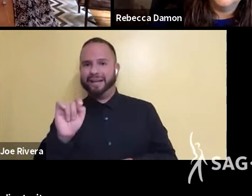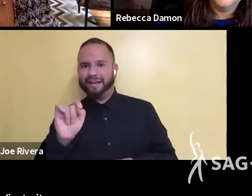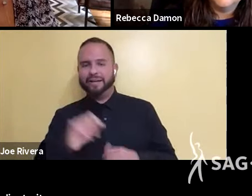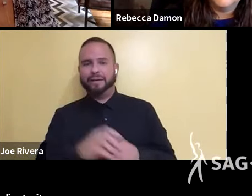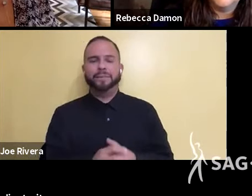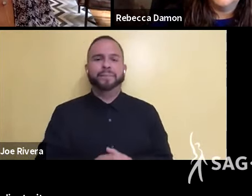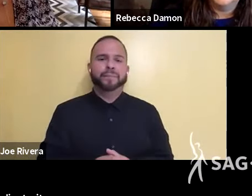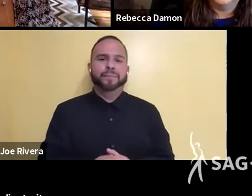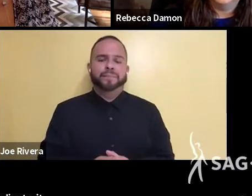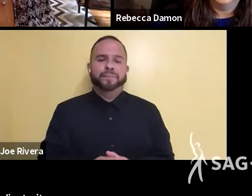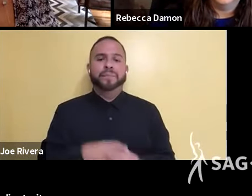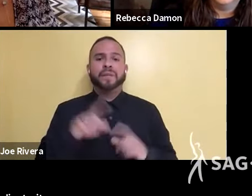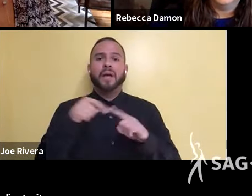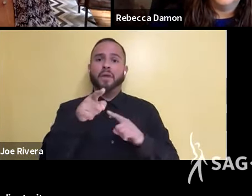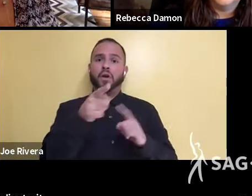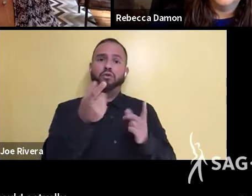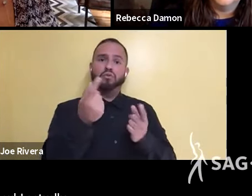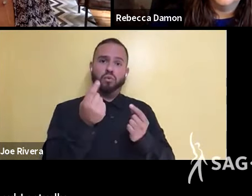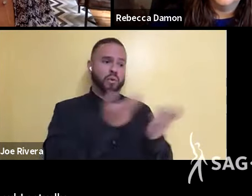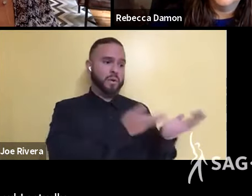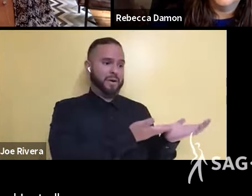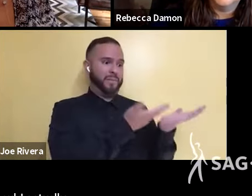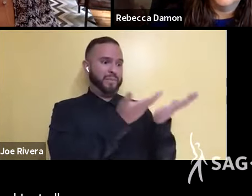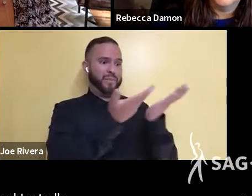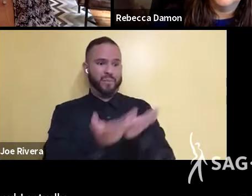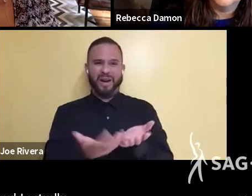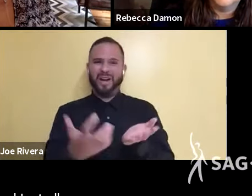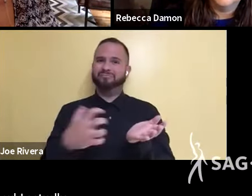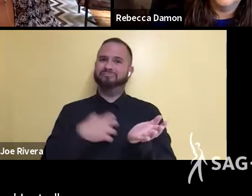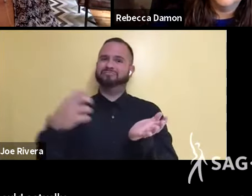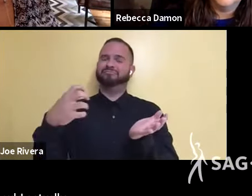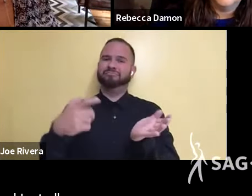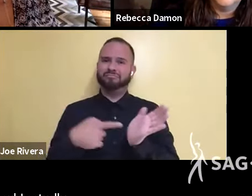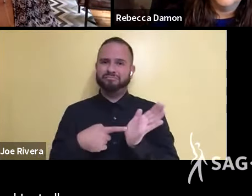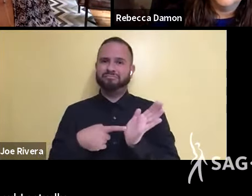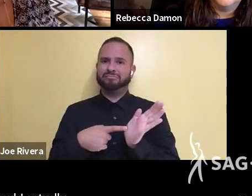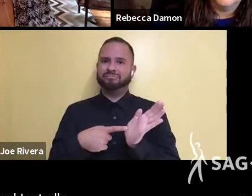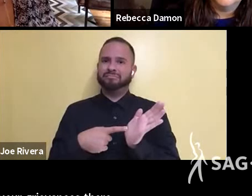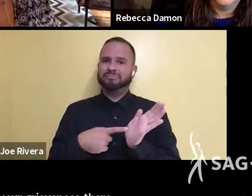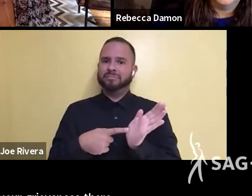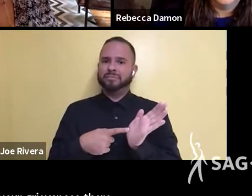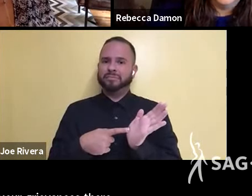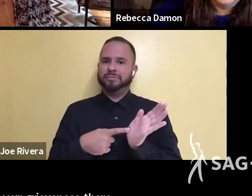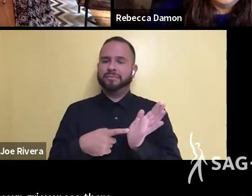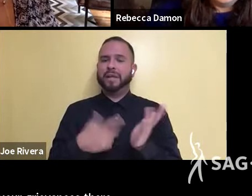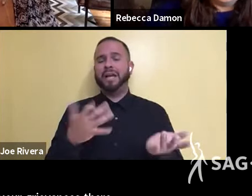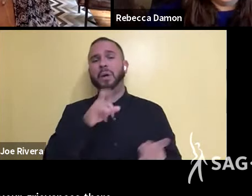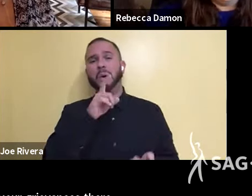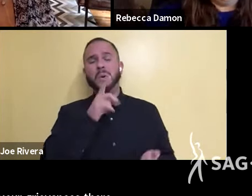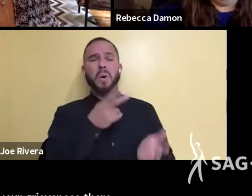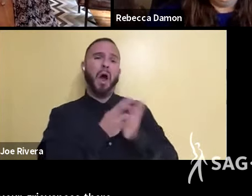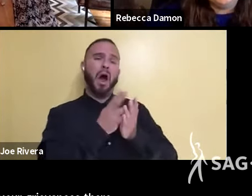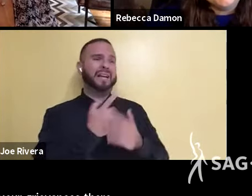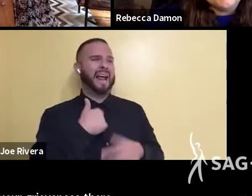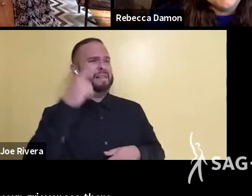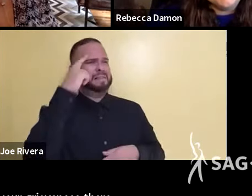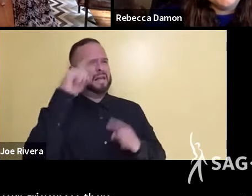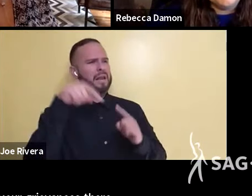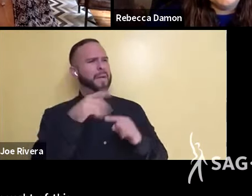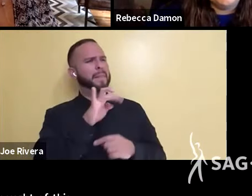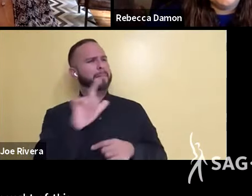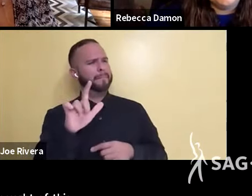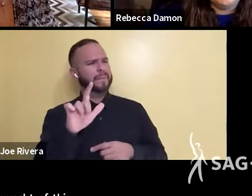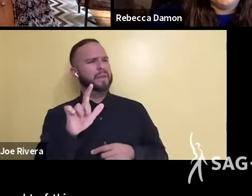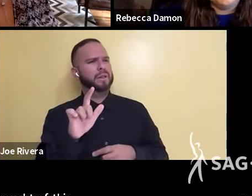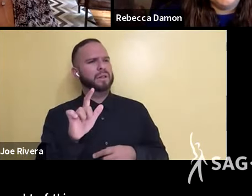your cases there, your grievances there. And actually, I thought of this particular bill when I